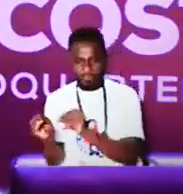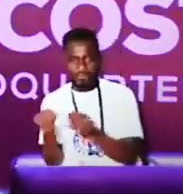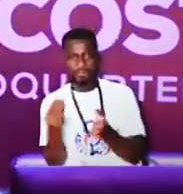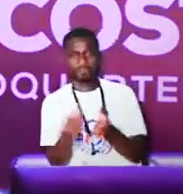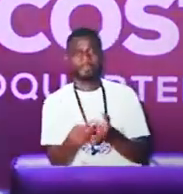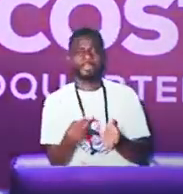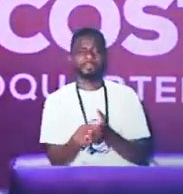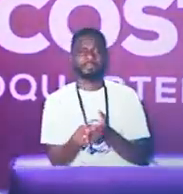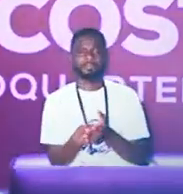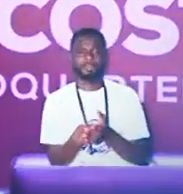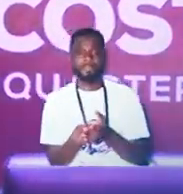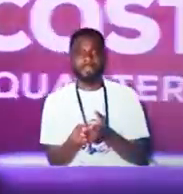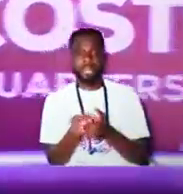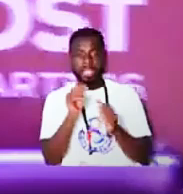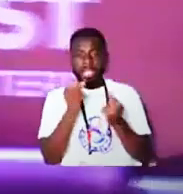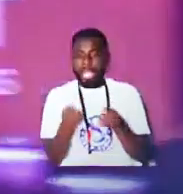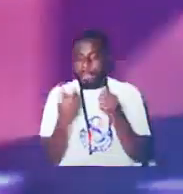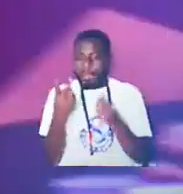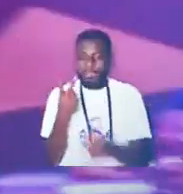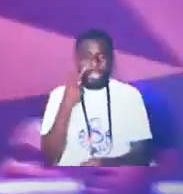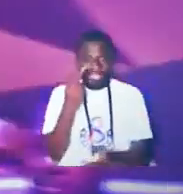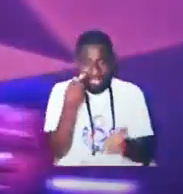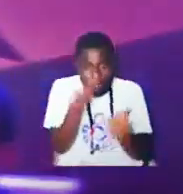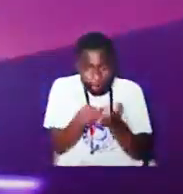How many of you have seen money moving before?